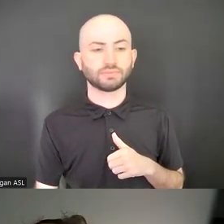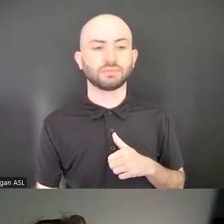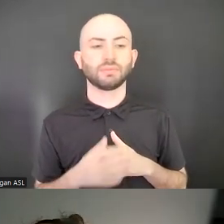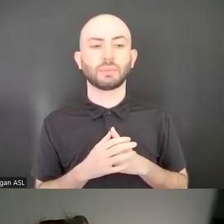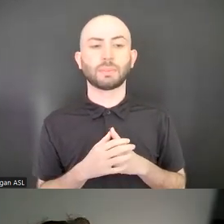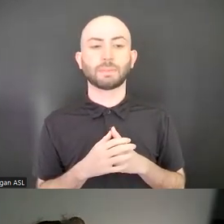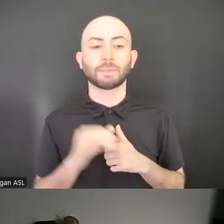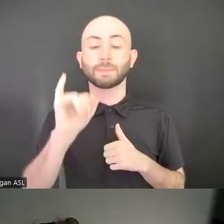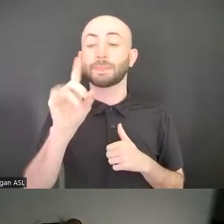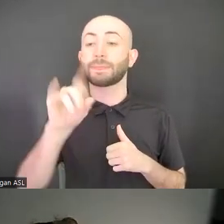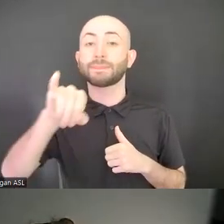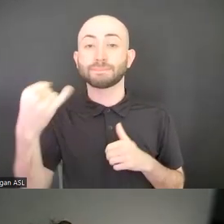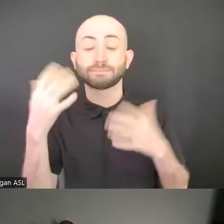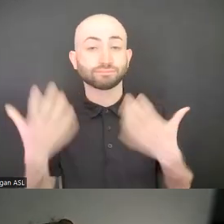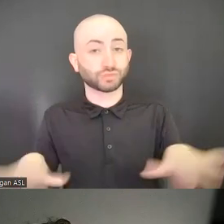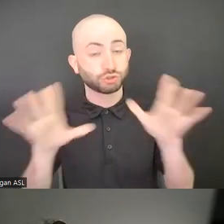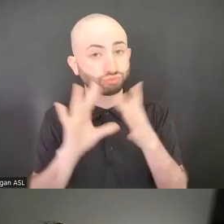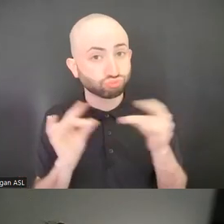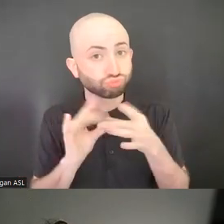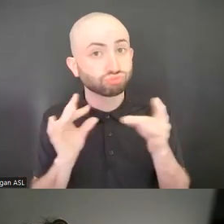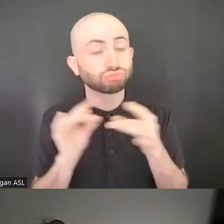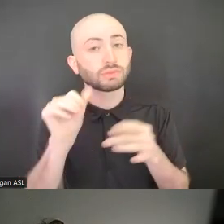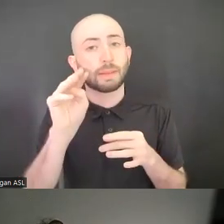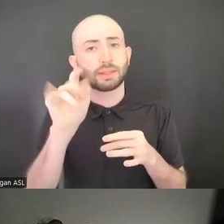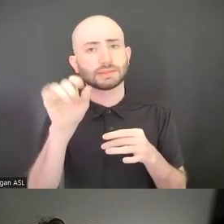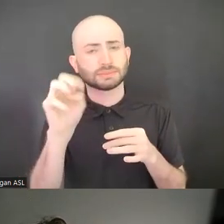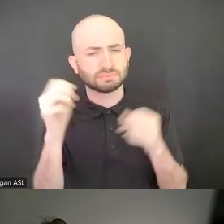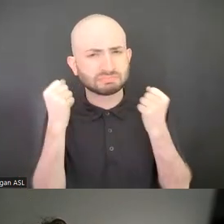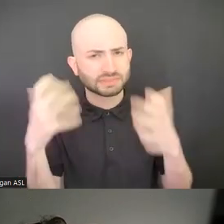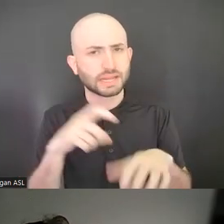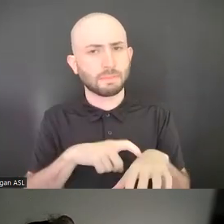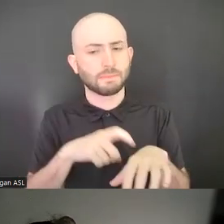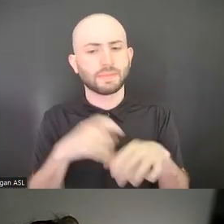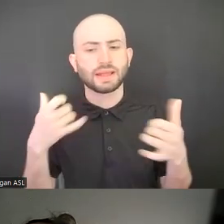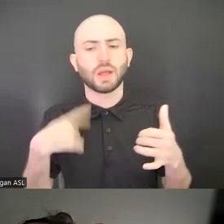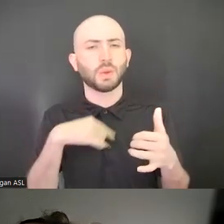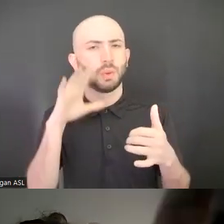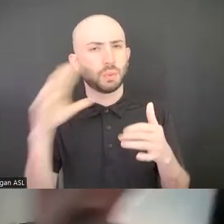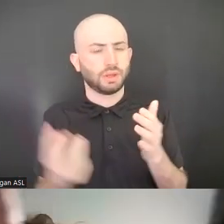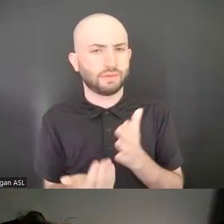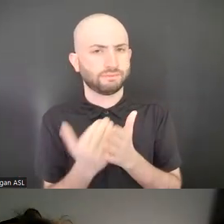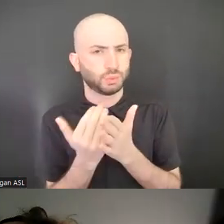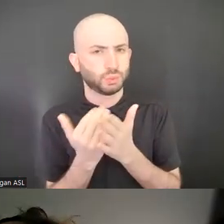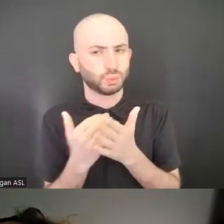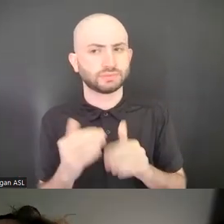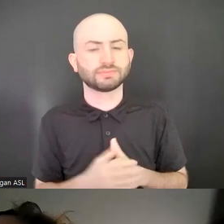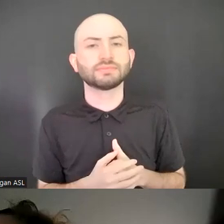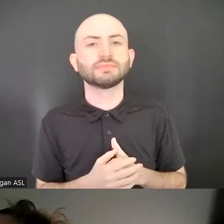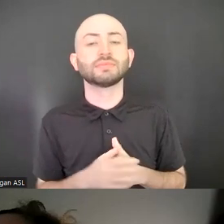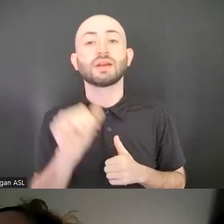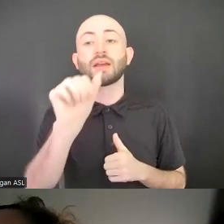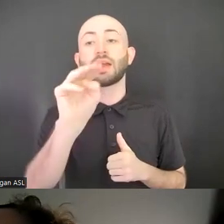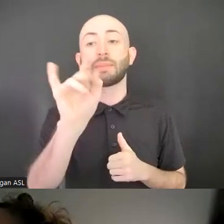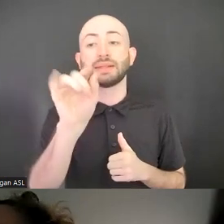idj has talked about ableism many times but let us review ableism is discrimination and